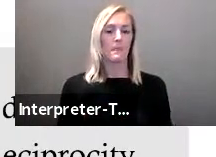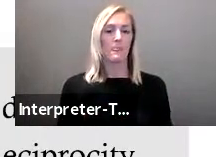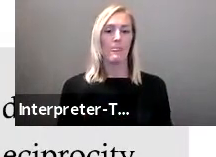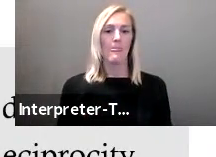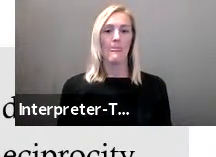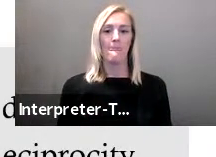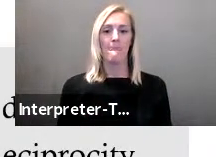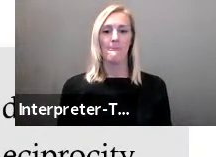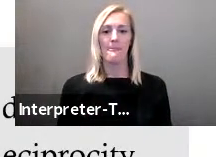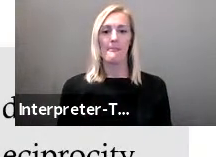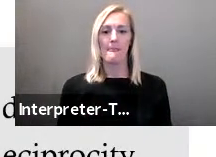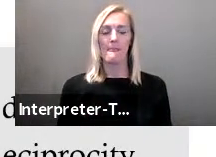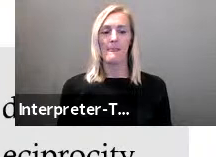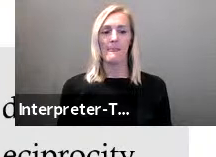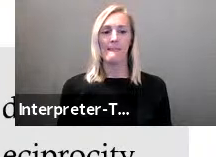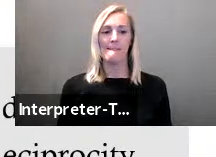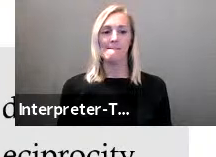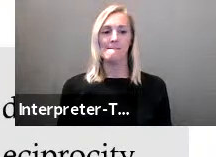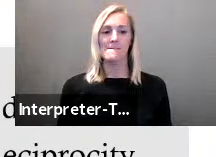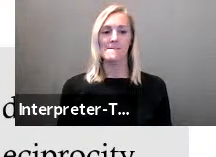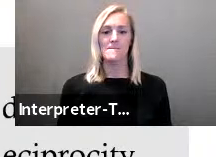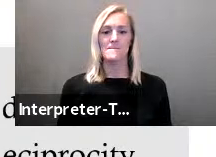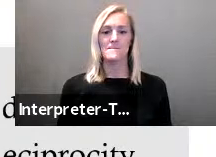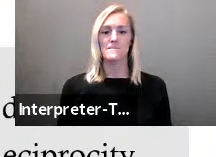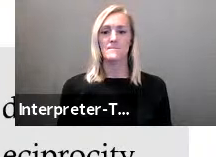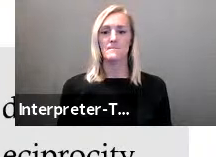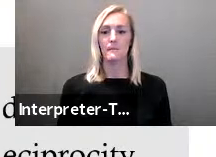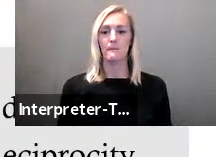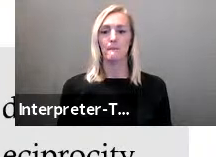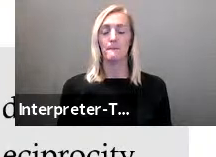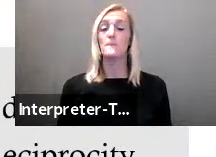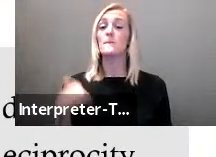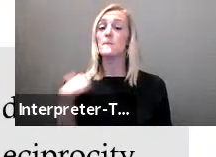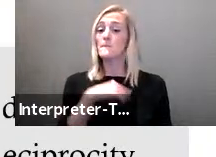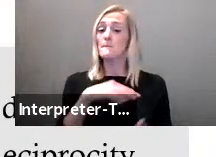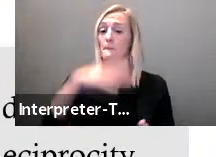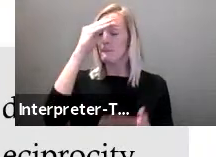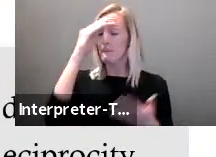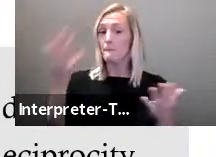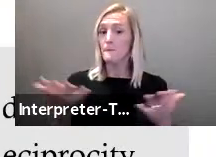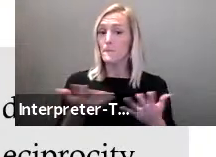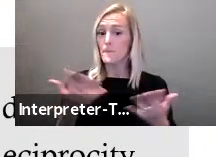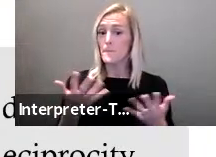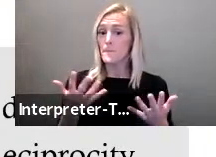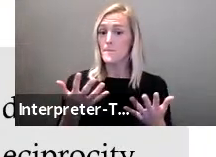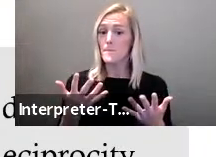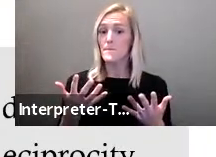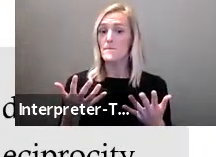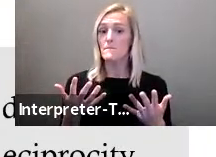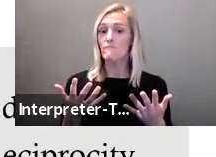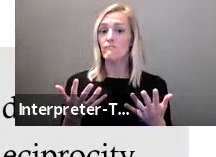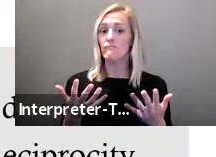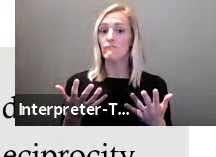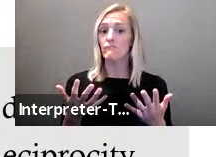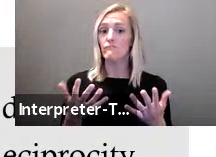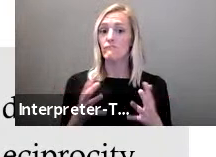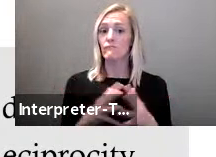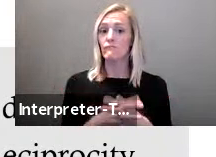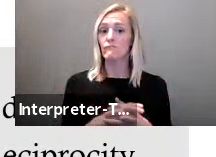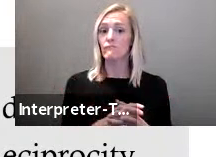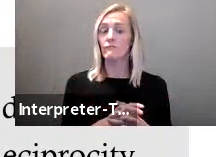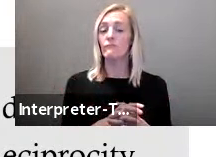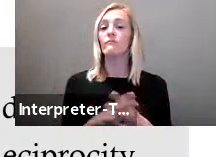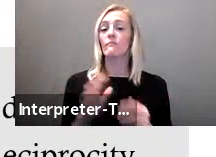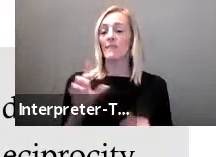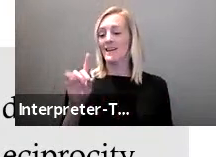And what we learned out of all of our community engagement work was that the Black-led Greek organizations, which is our